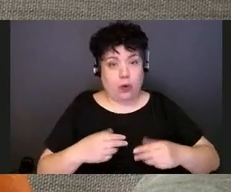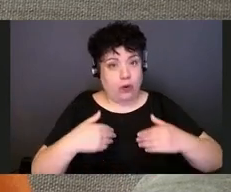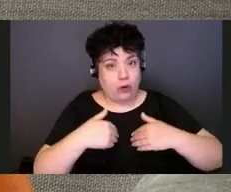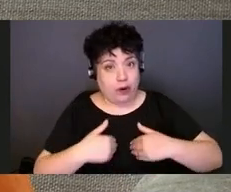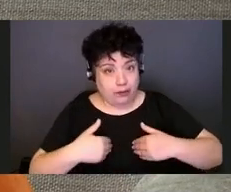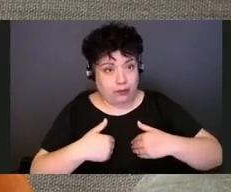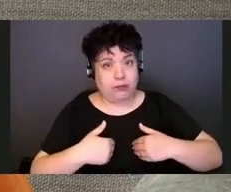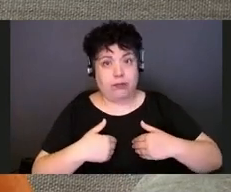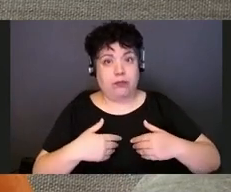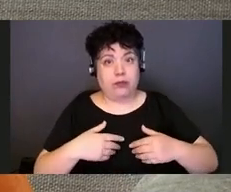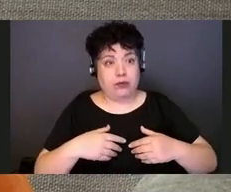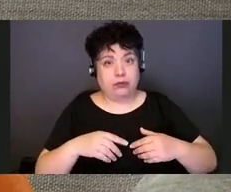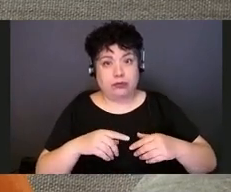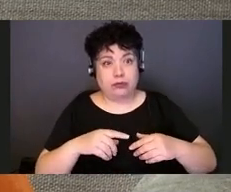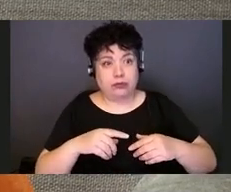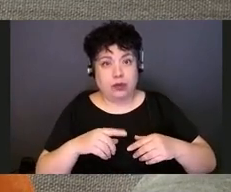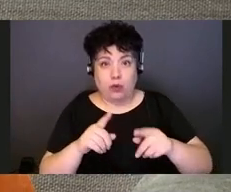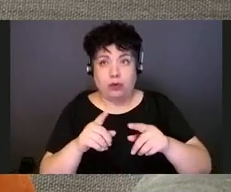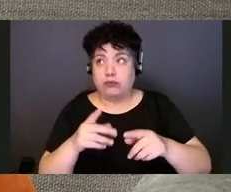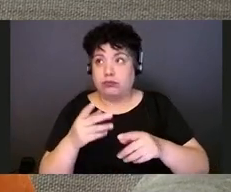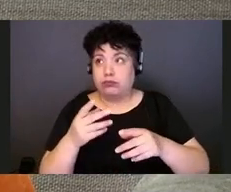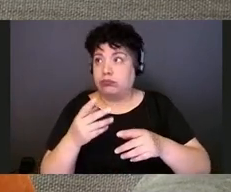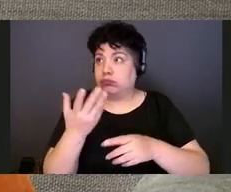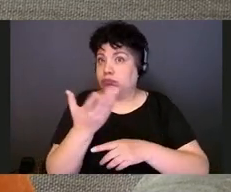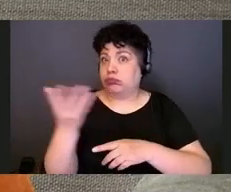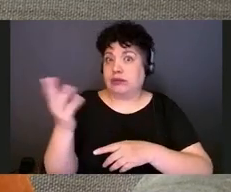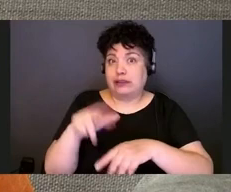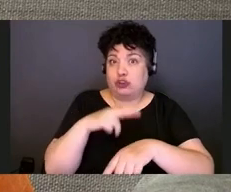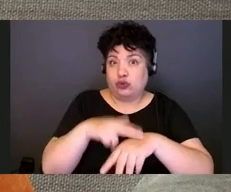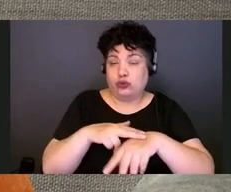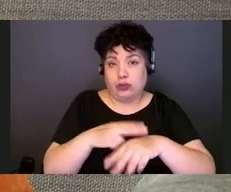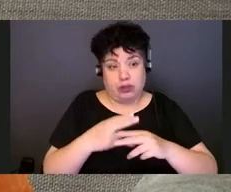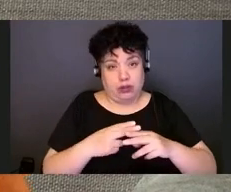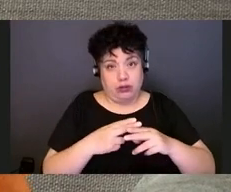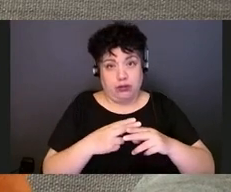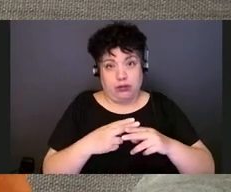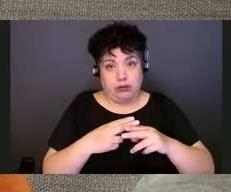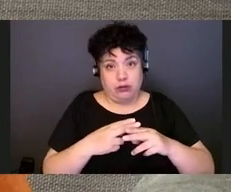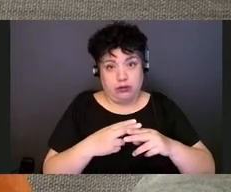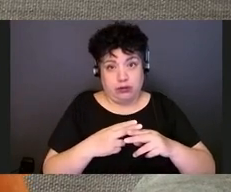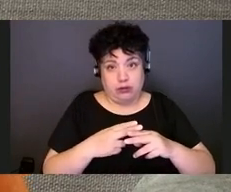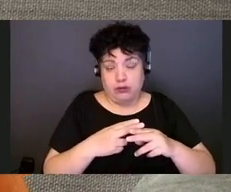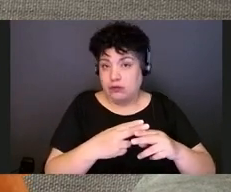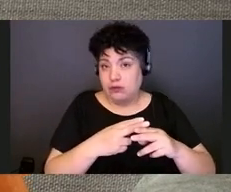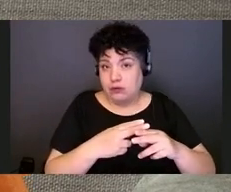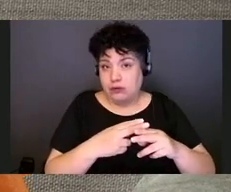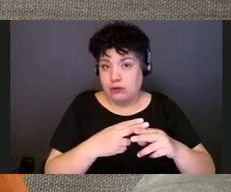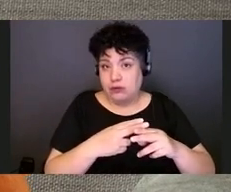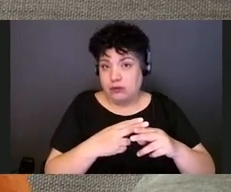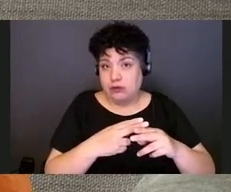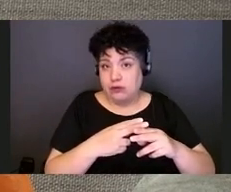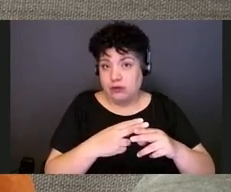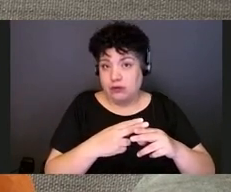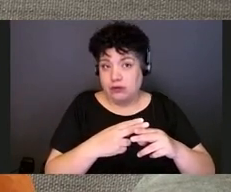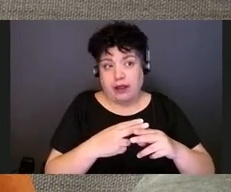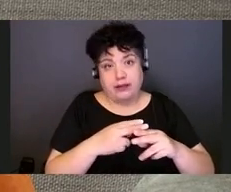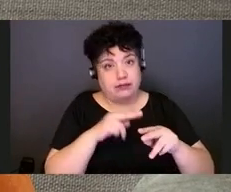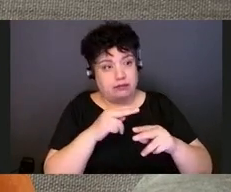way that some forms of Western documentary do see human beings as subject.